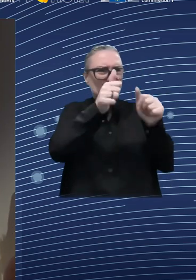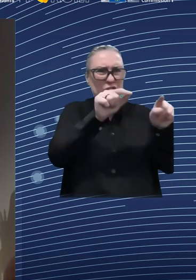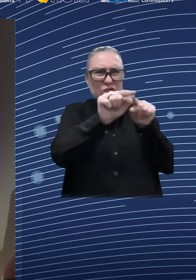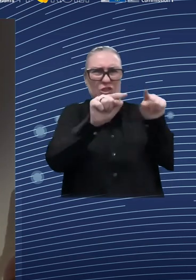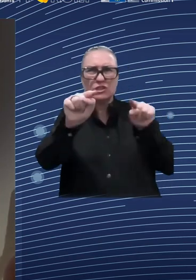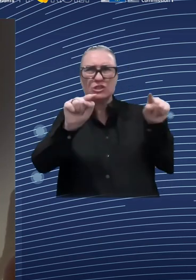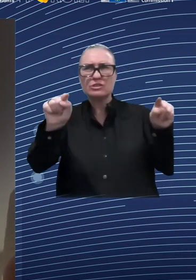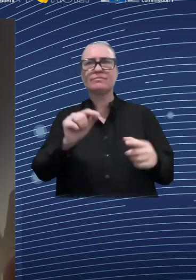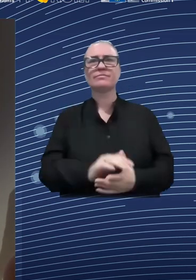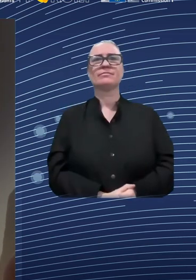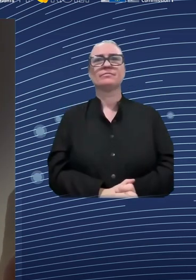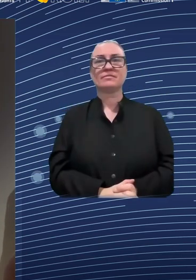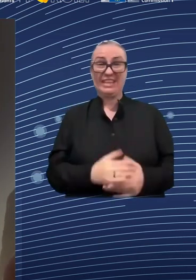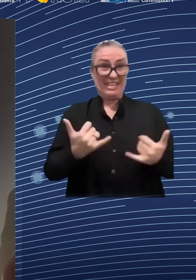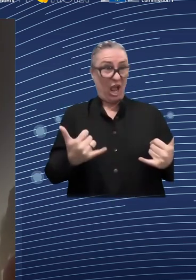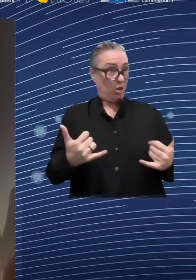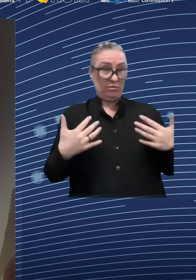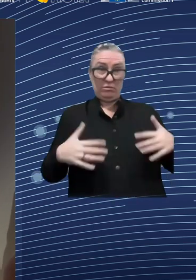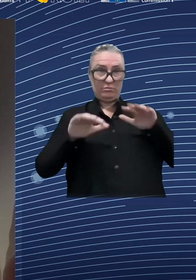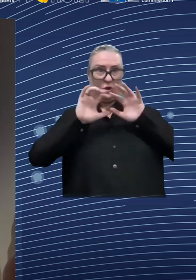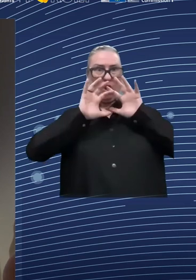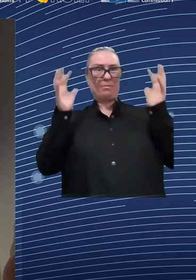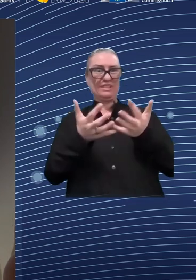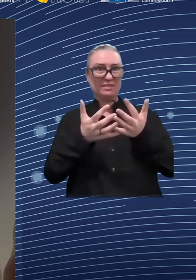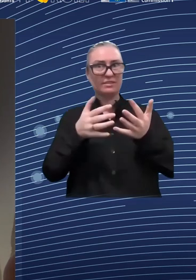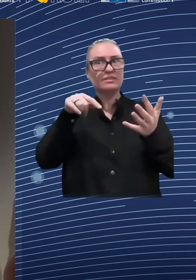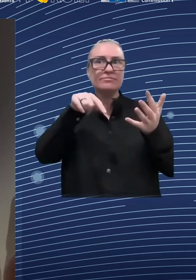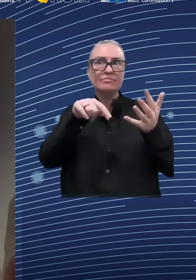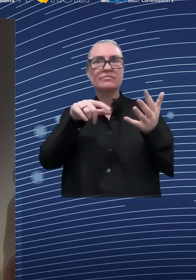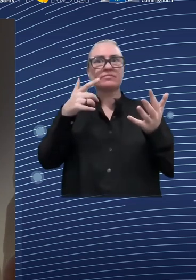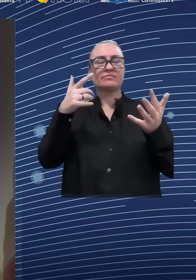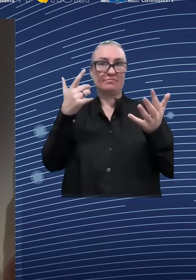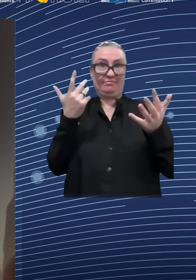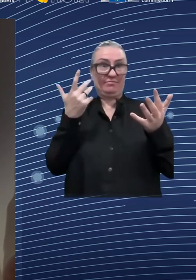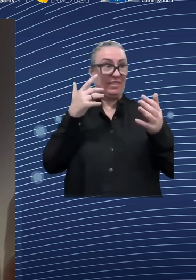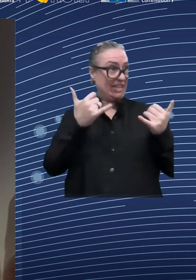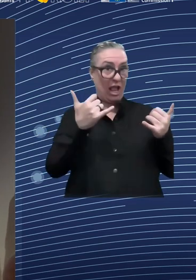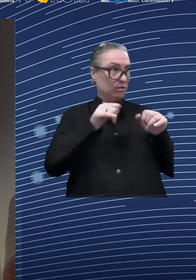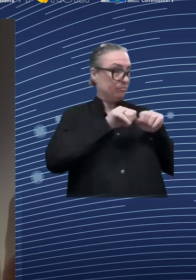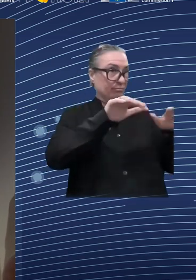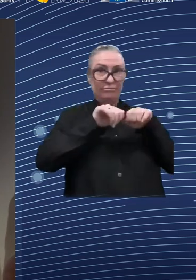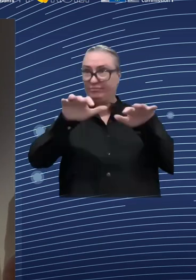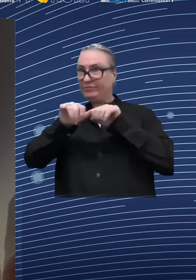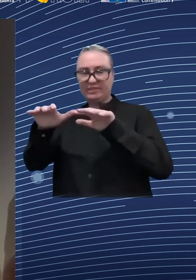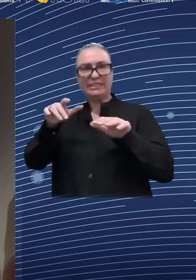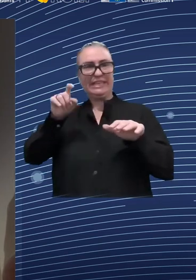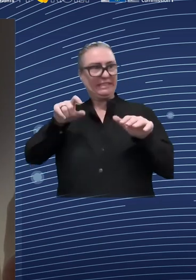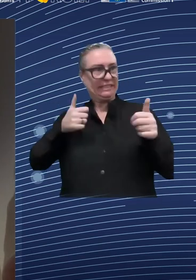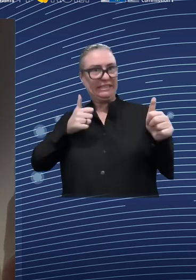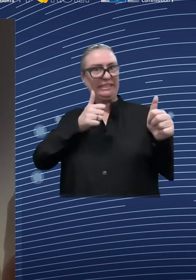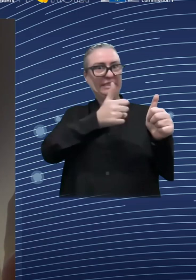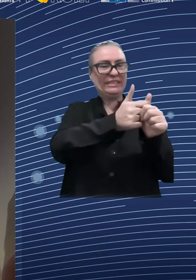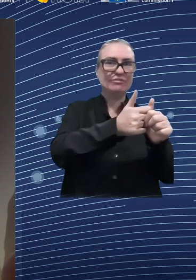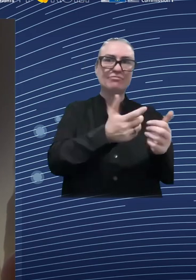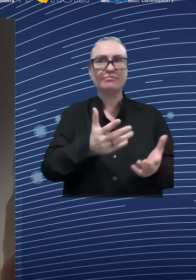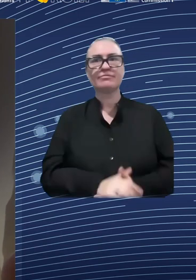think, Latvia may be a special case. Not everywhere is the same, and not every EU member state is the same. To wrap up, I'm